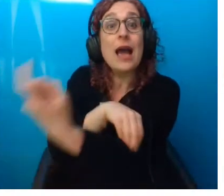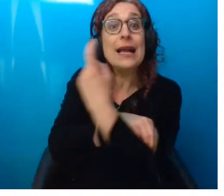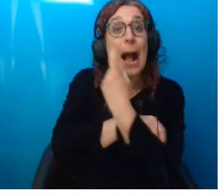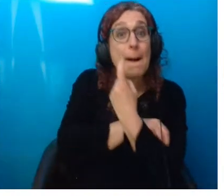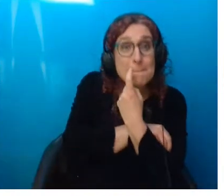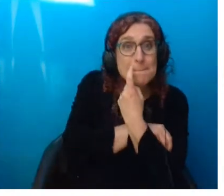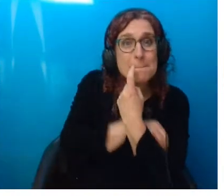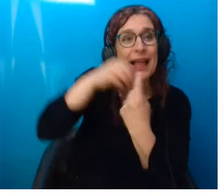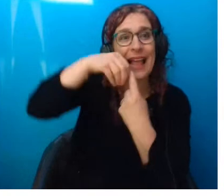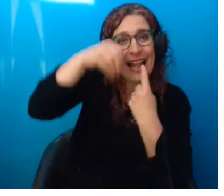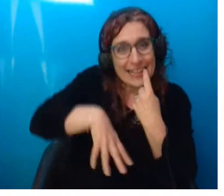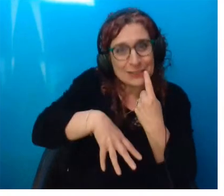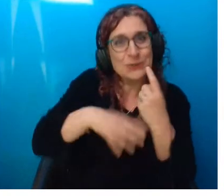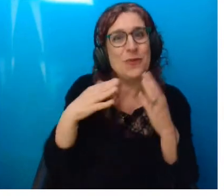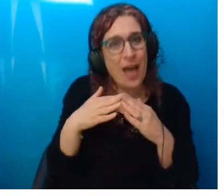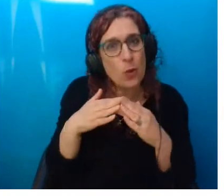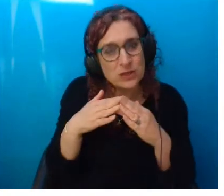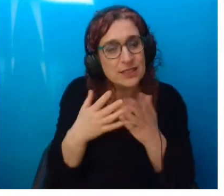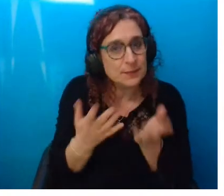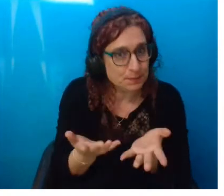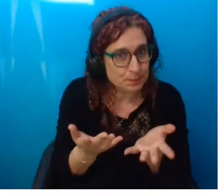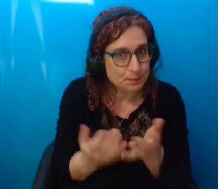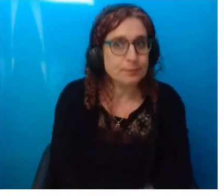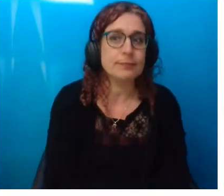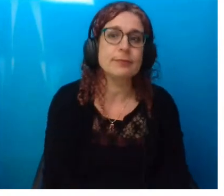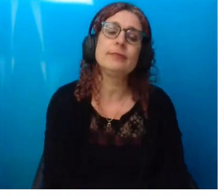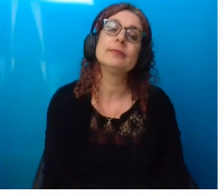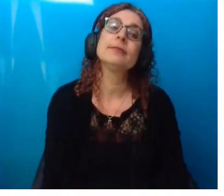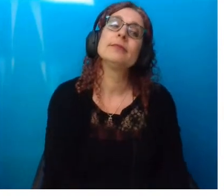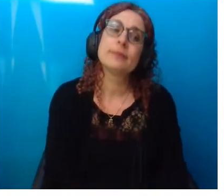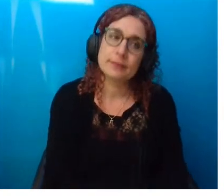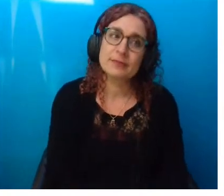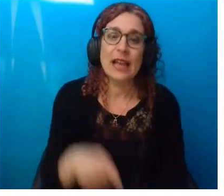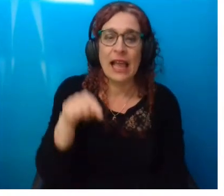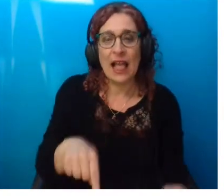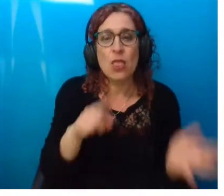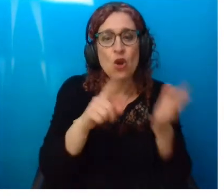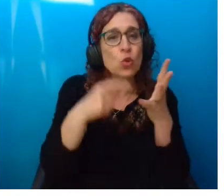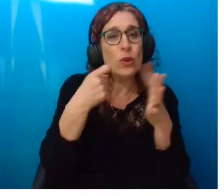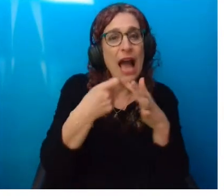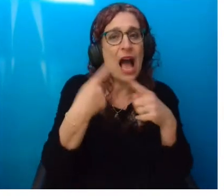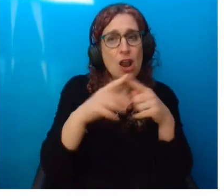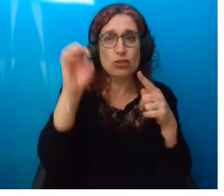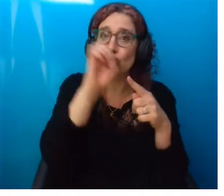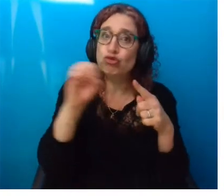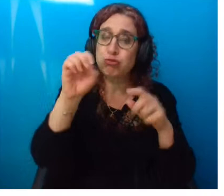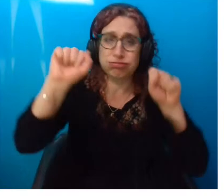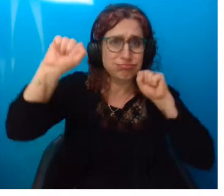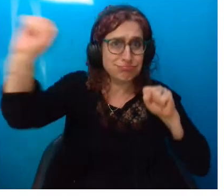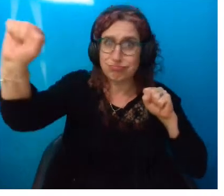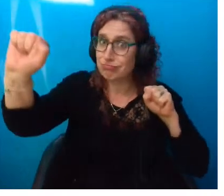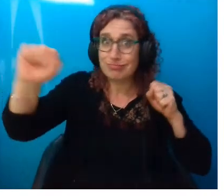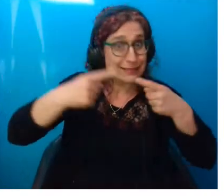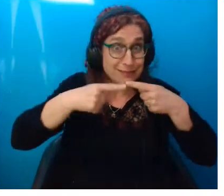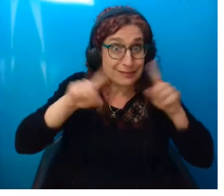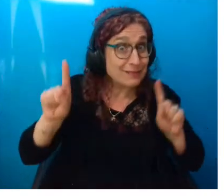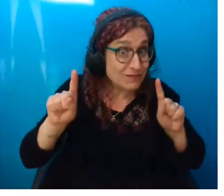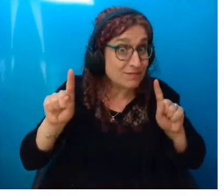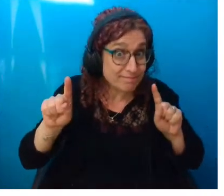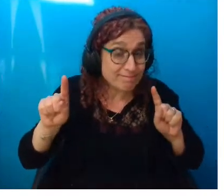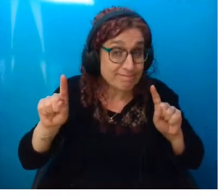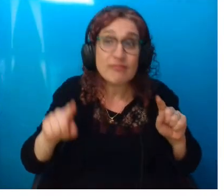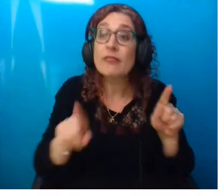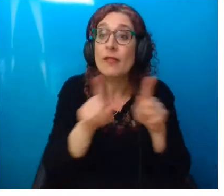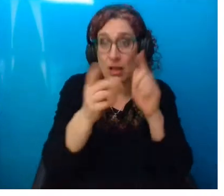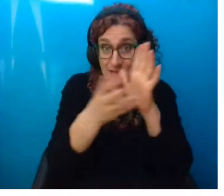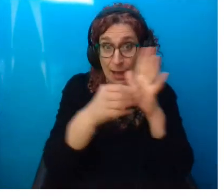So the pollen seasons in the UK and across Europe vary. This is 2 areas of the UK, Scotland